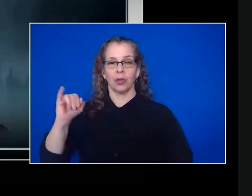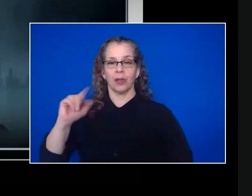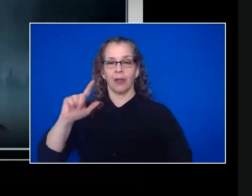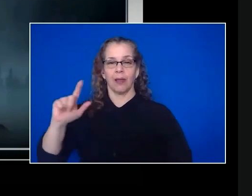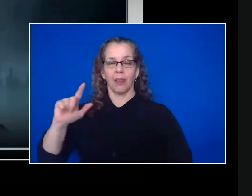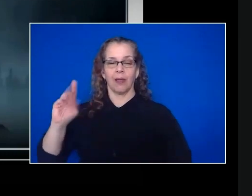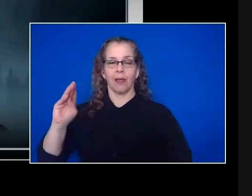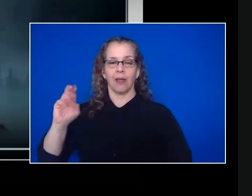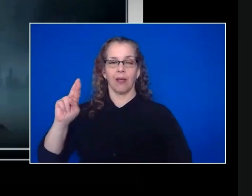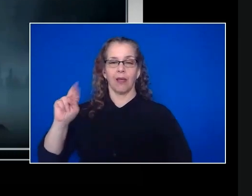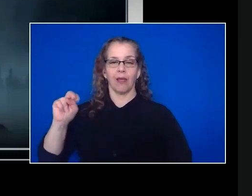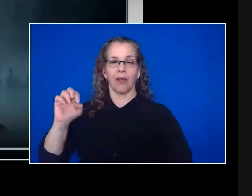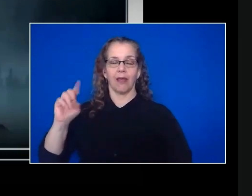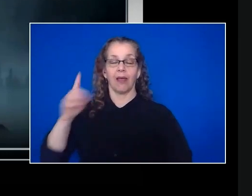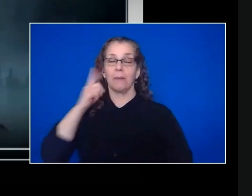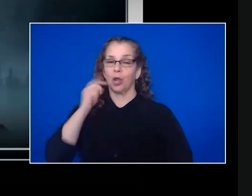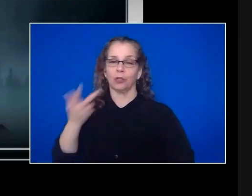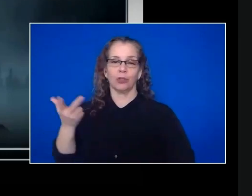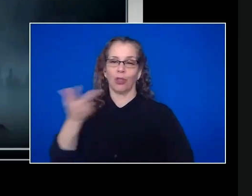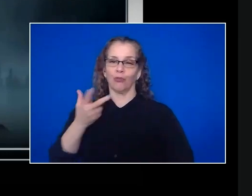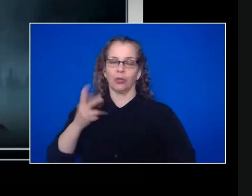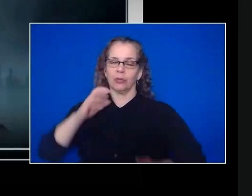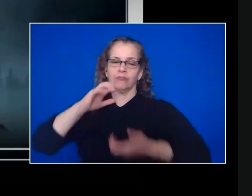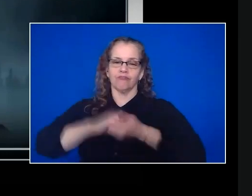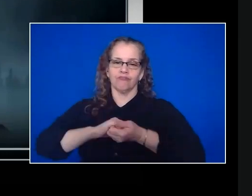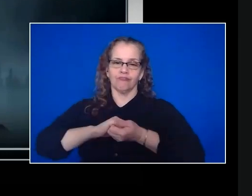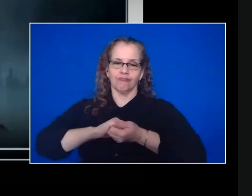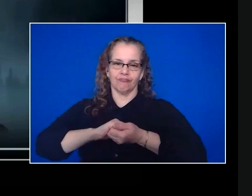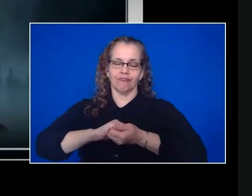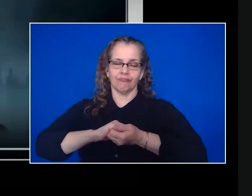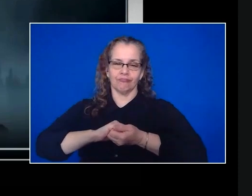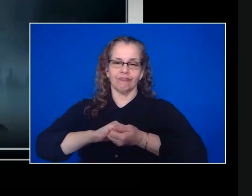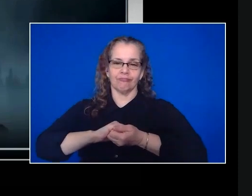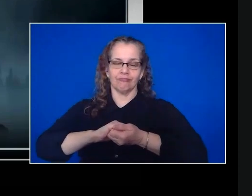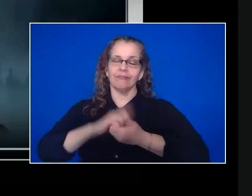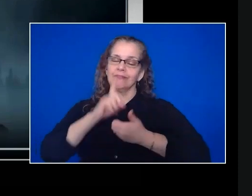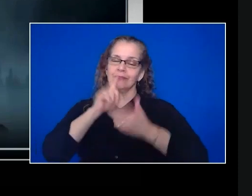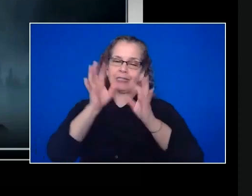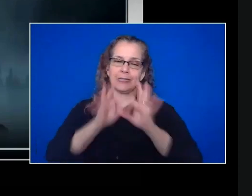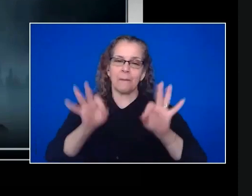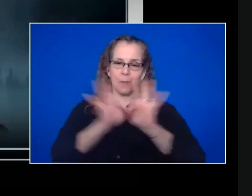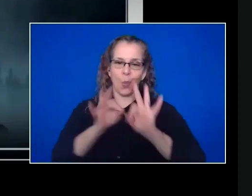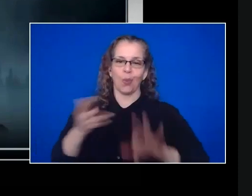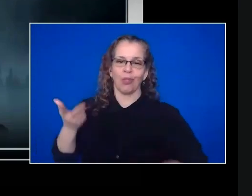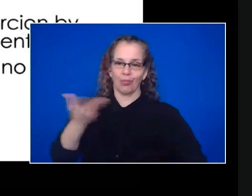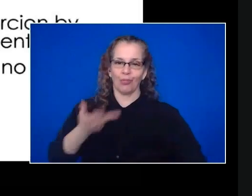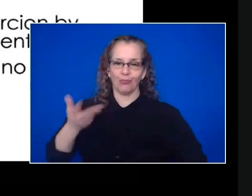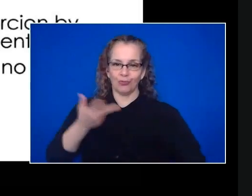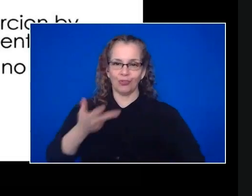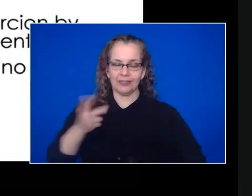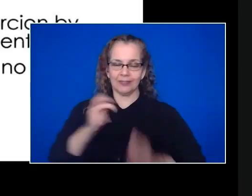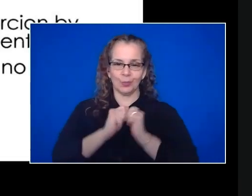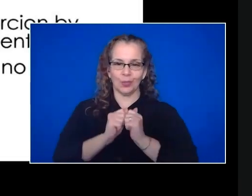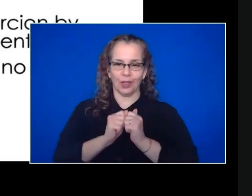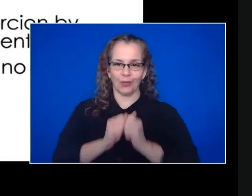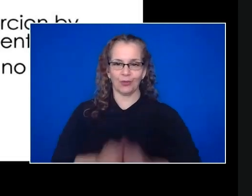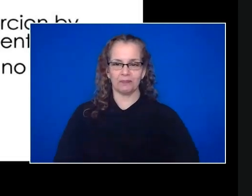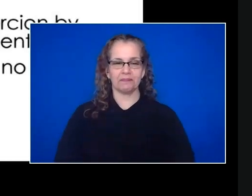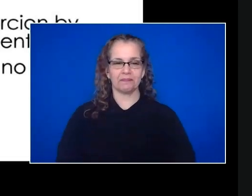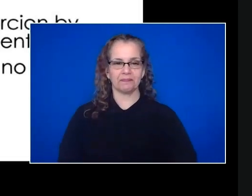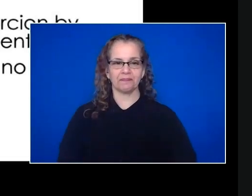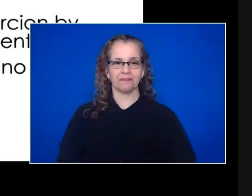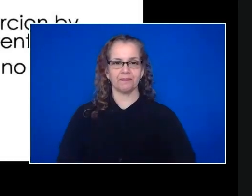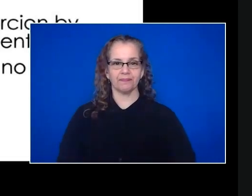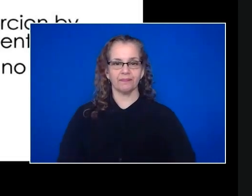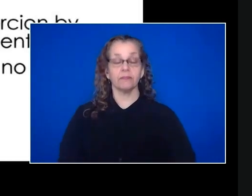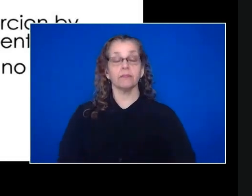is an interdisciplinary collaborative effort. So it's really important that we got to do this together today. So I wanted to start